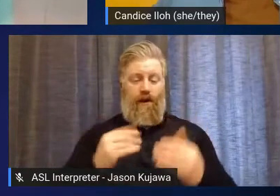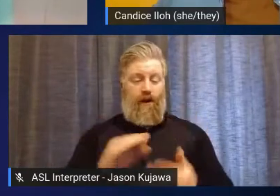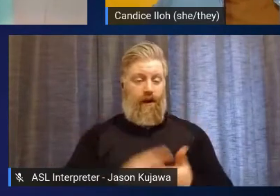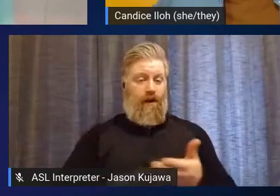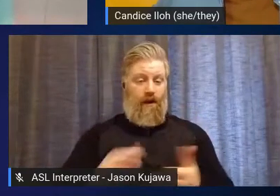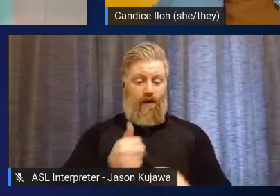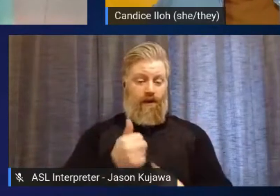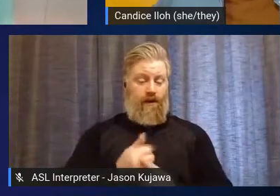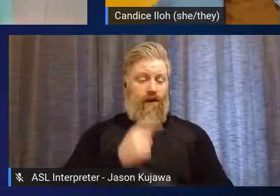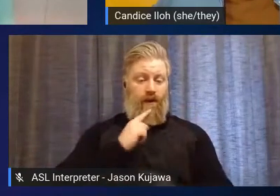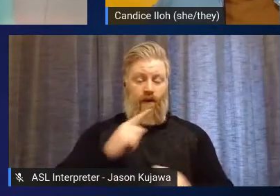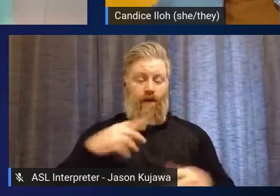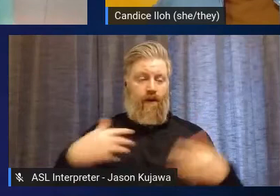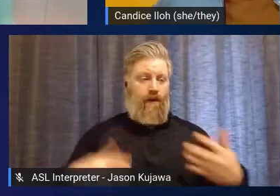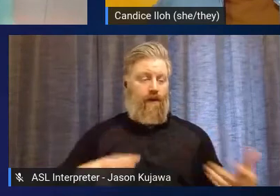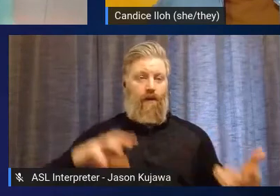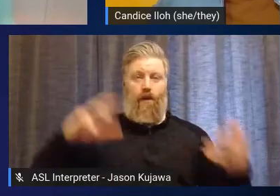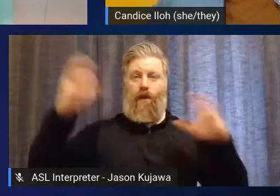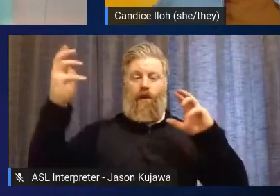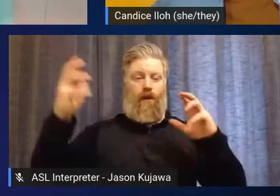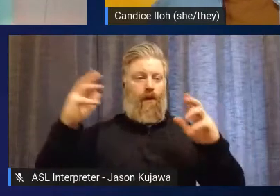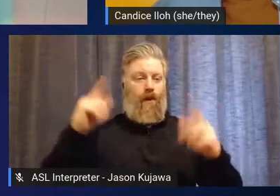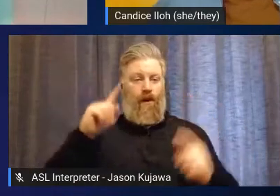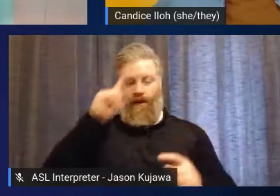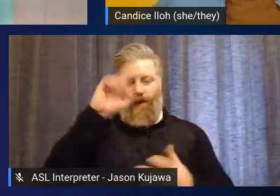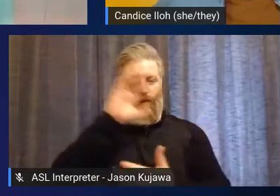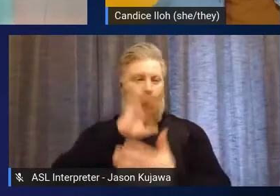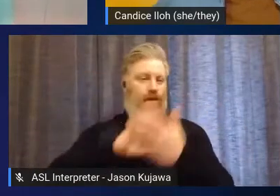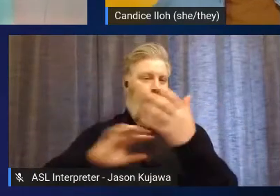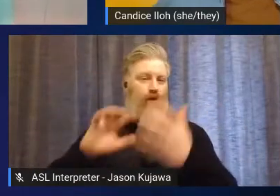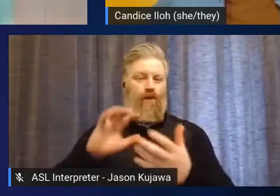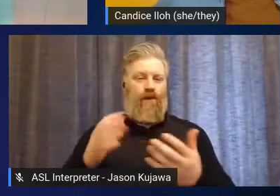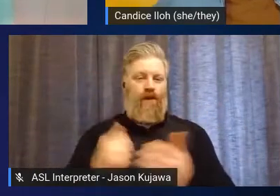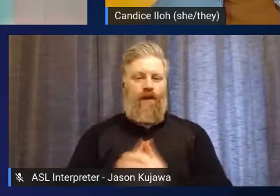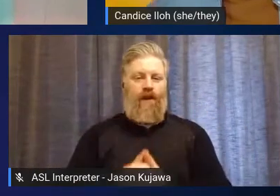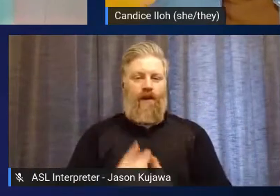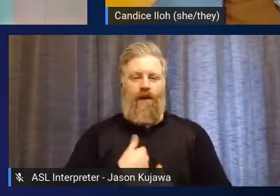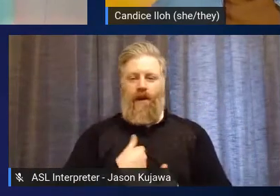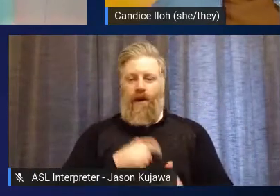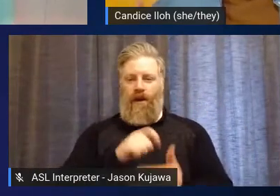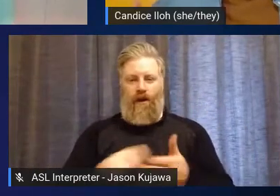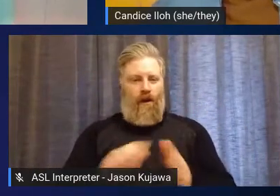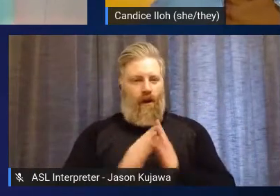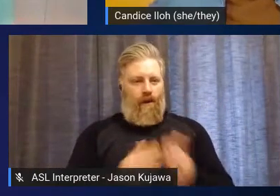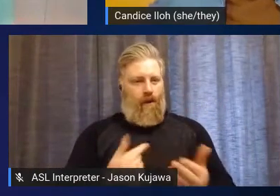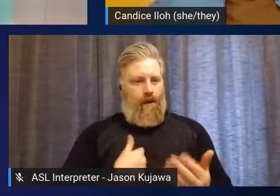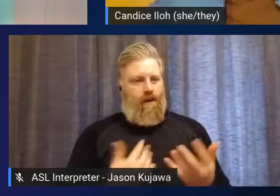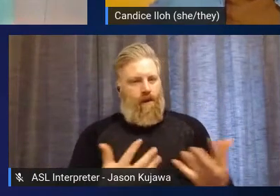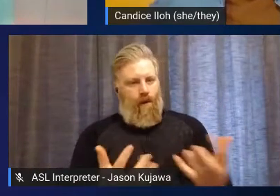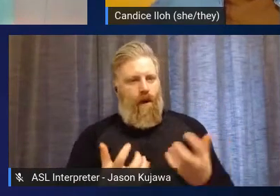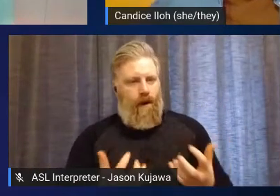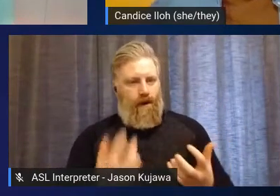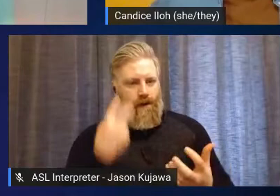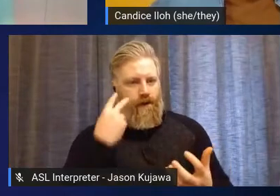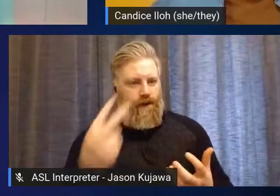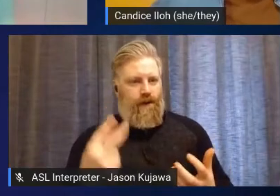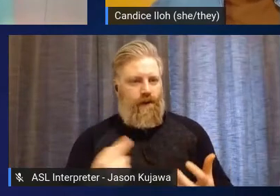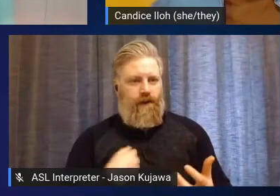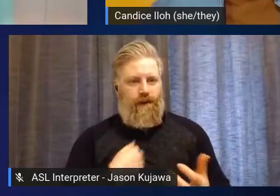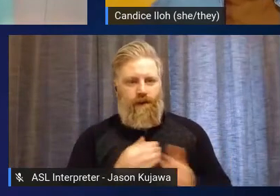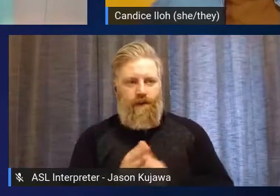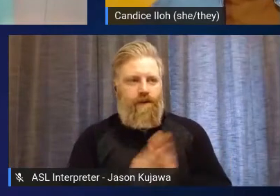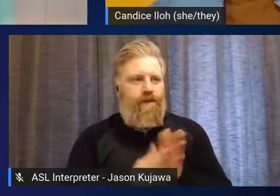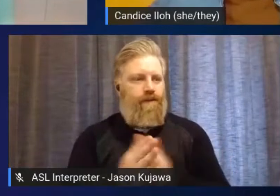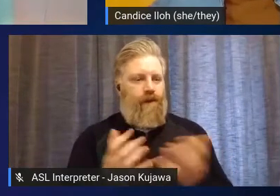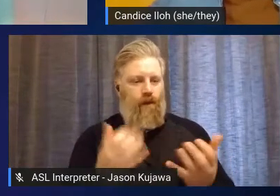and confusing that time is. And so, yeah, I wrote the book that like I crave. I craved knowing about like the drama of